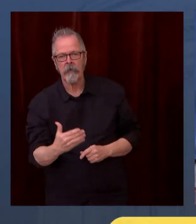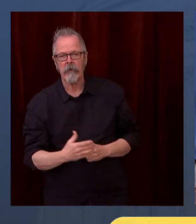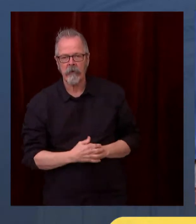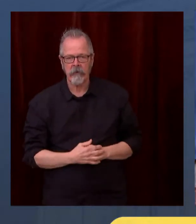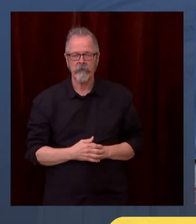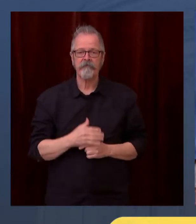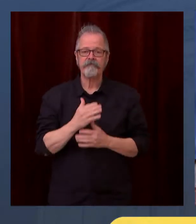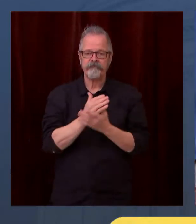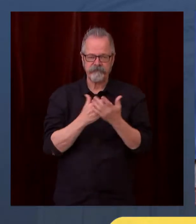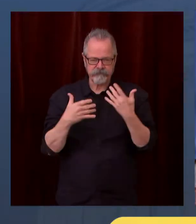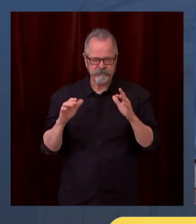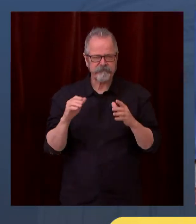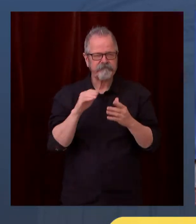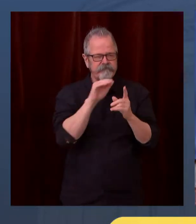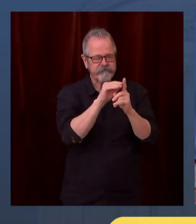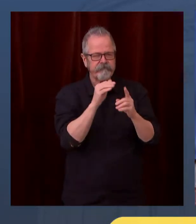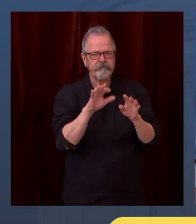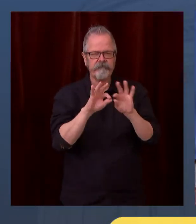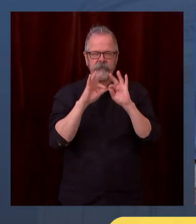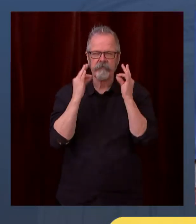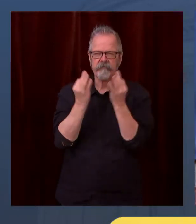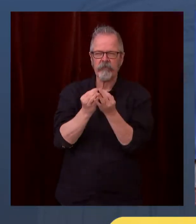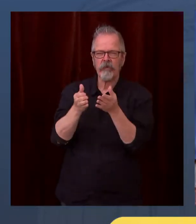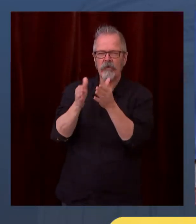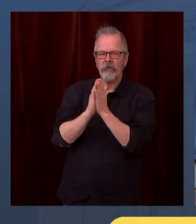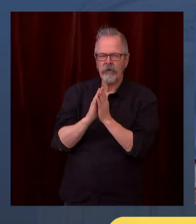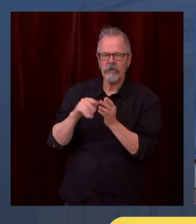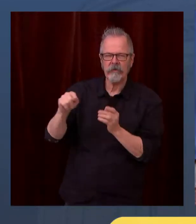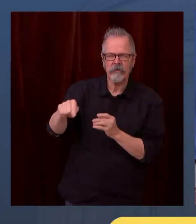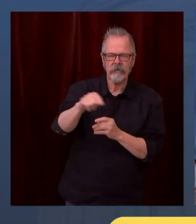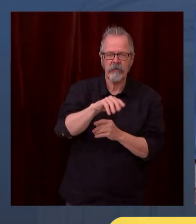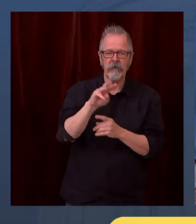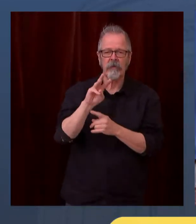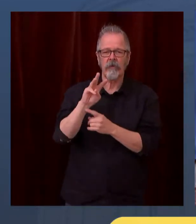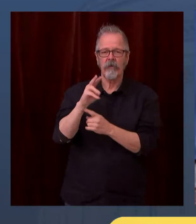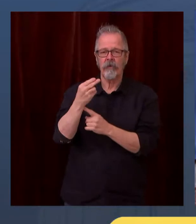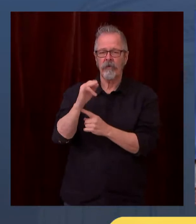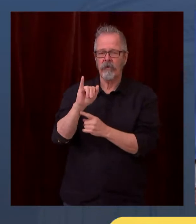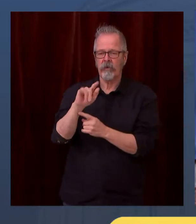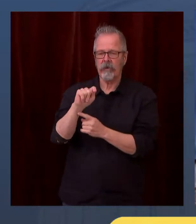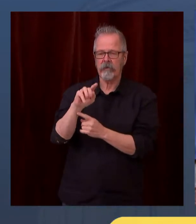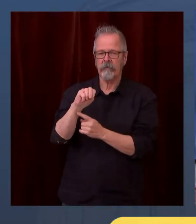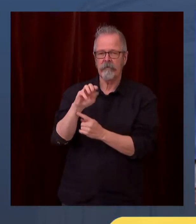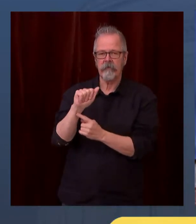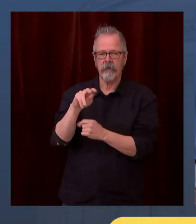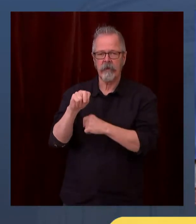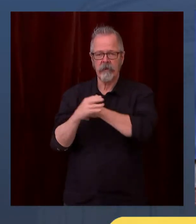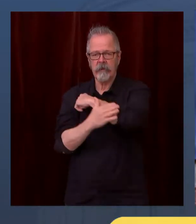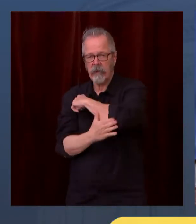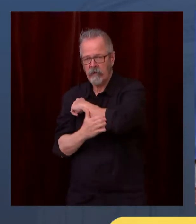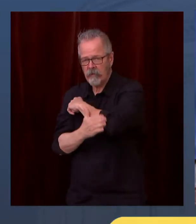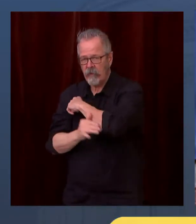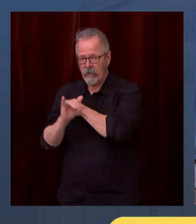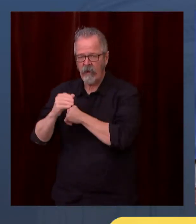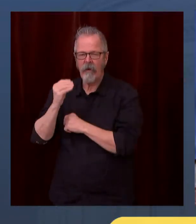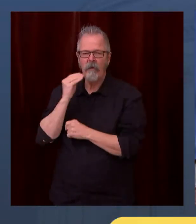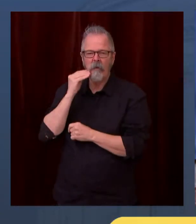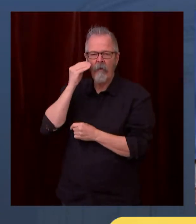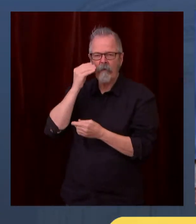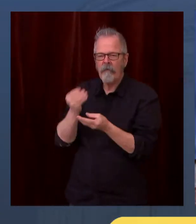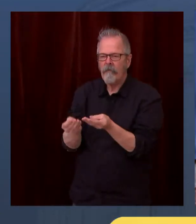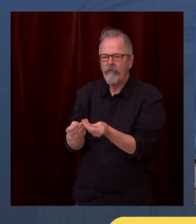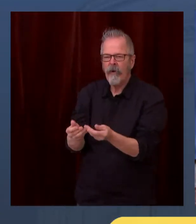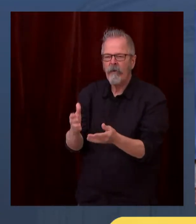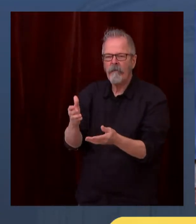families in Whitman County who lost their homes or suffered property damage. But today's major disaster